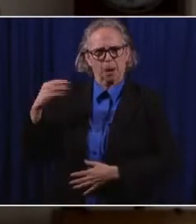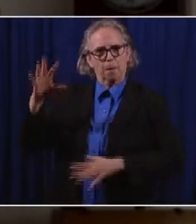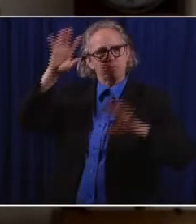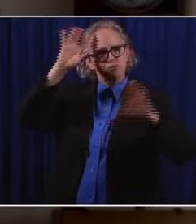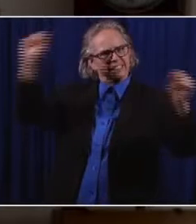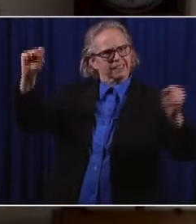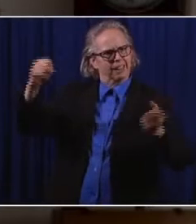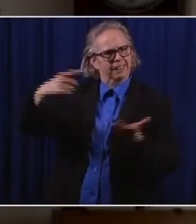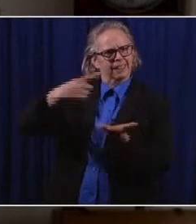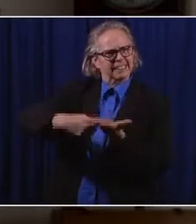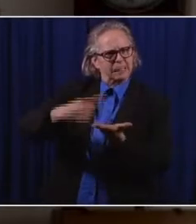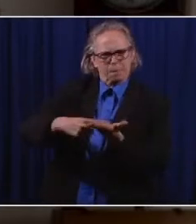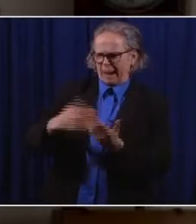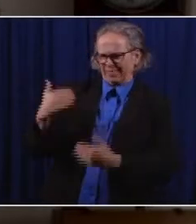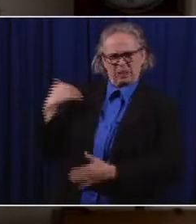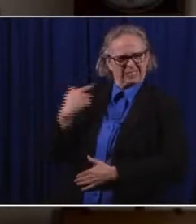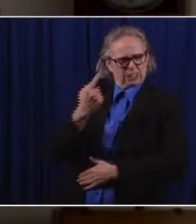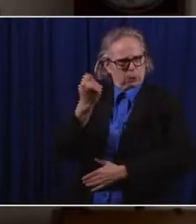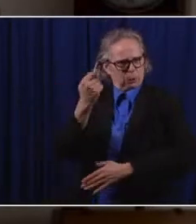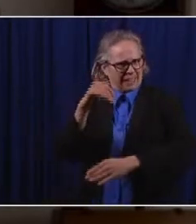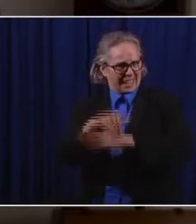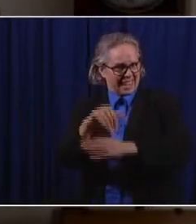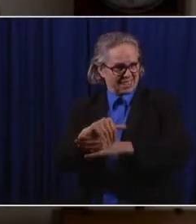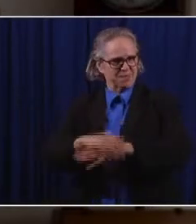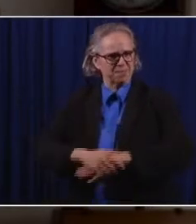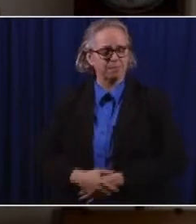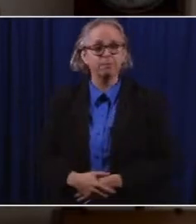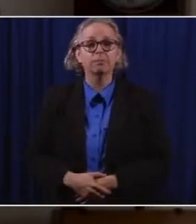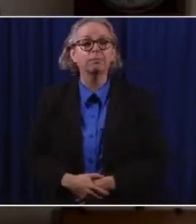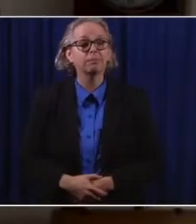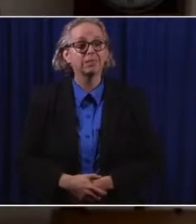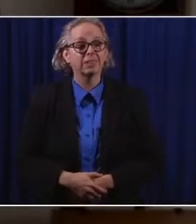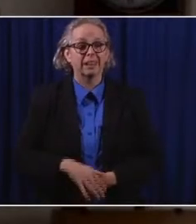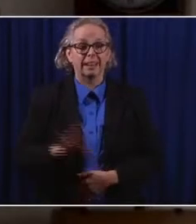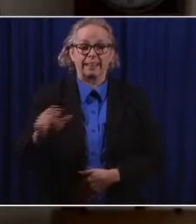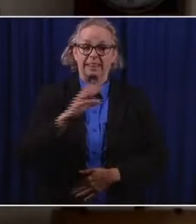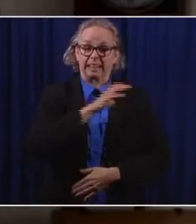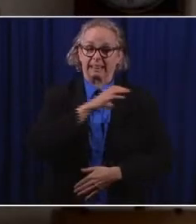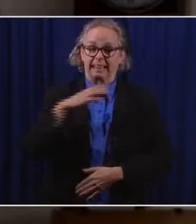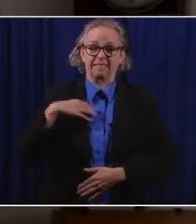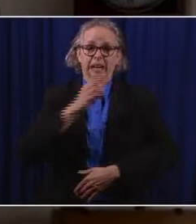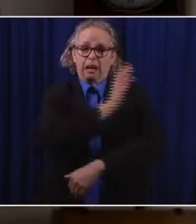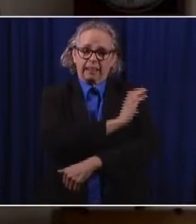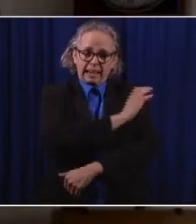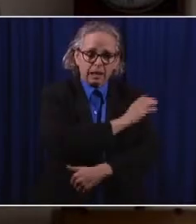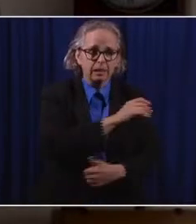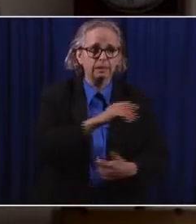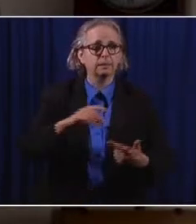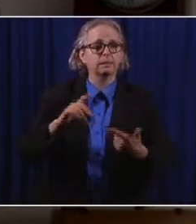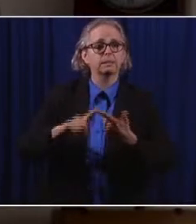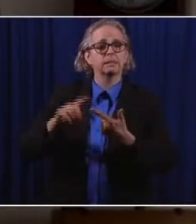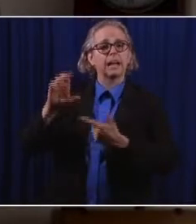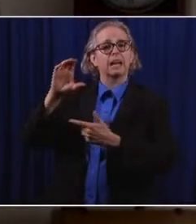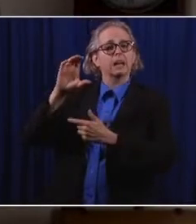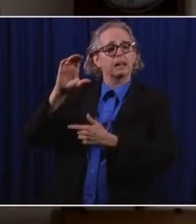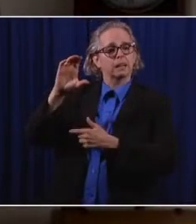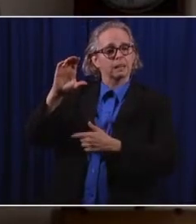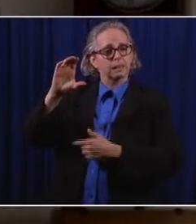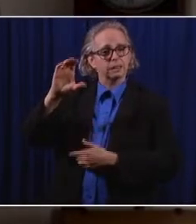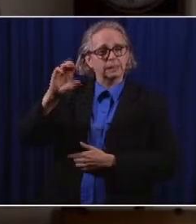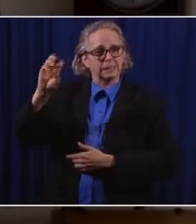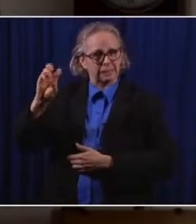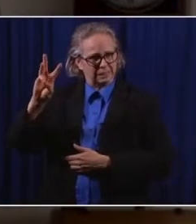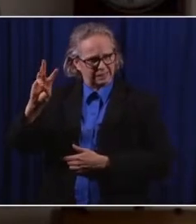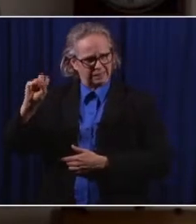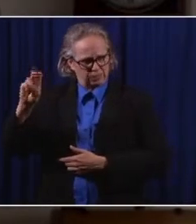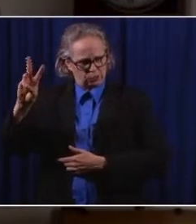night. I want to congratulate the Cleveland Clinic, Case Western Reserve University, Mayor Jackson, the city